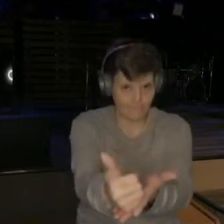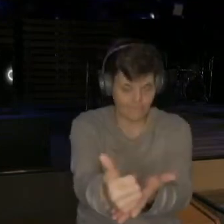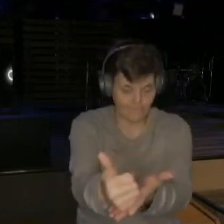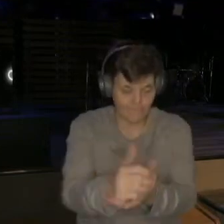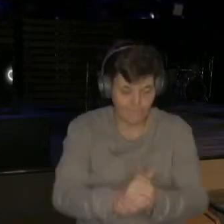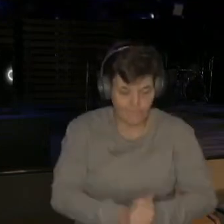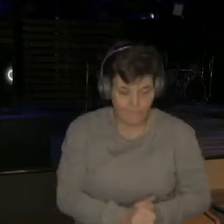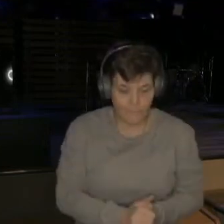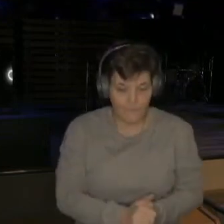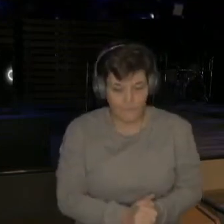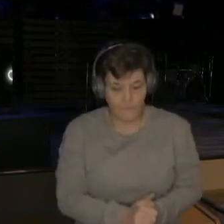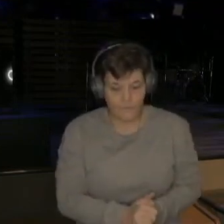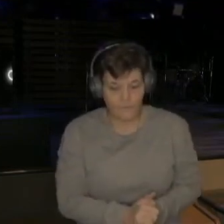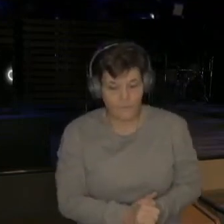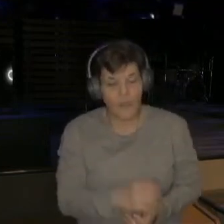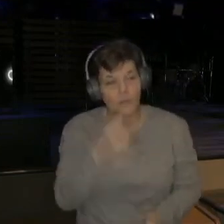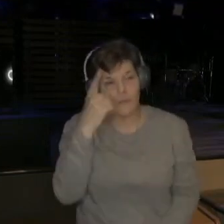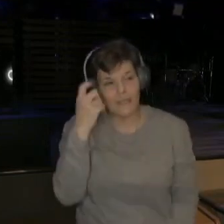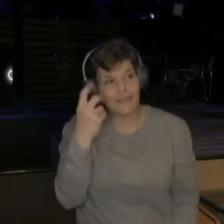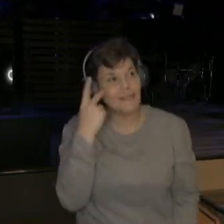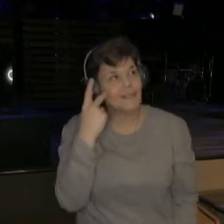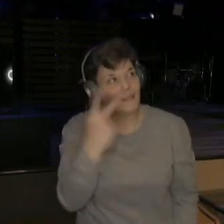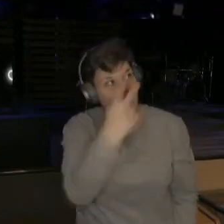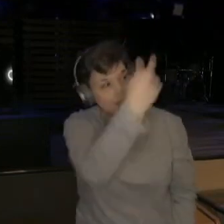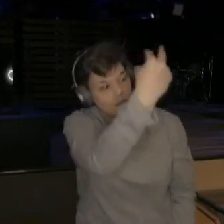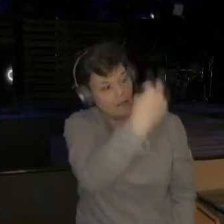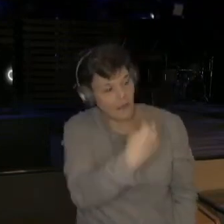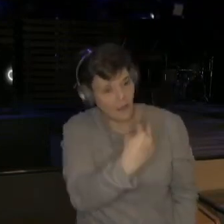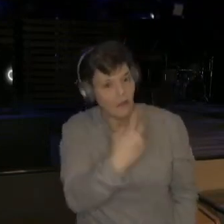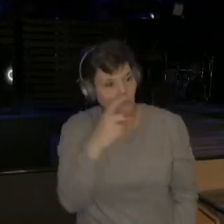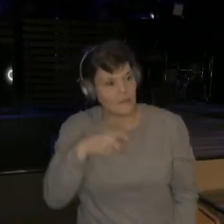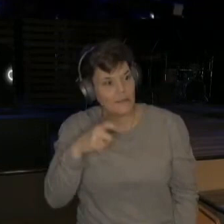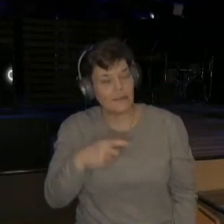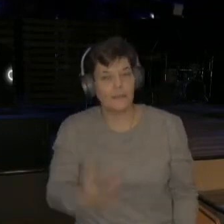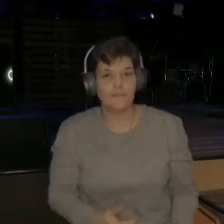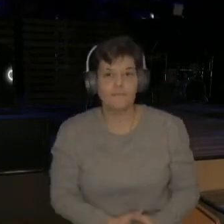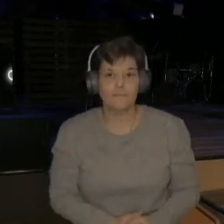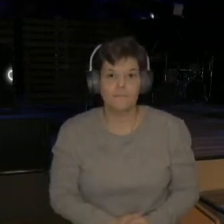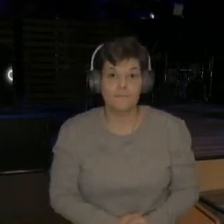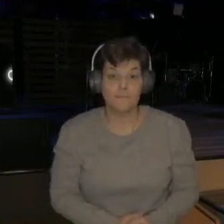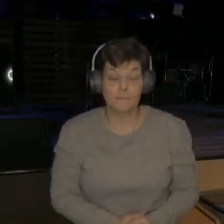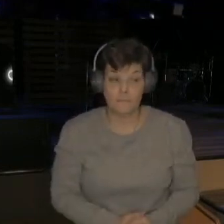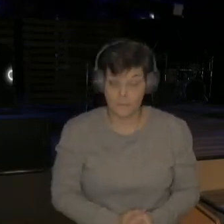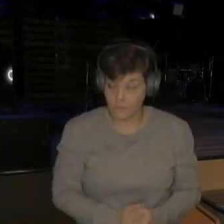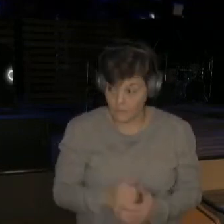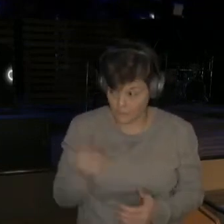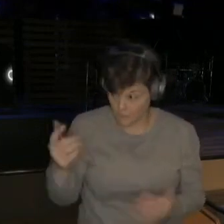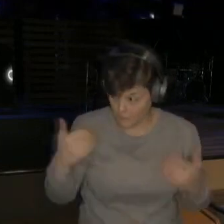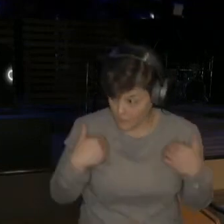generous. What do you have that the Lord did not provide?